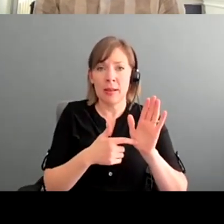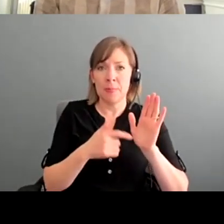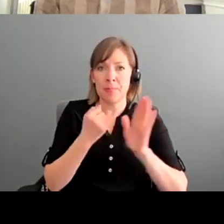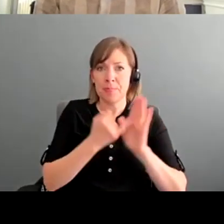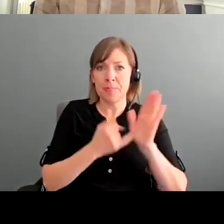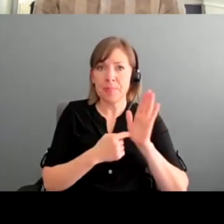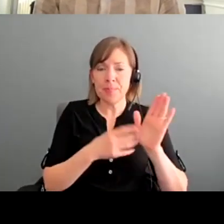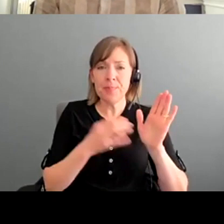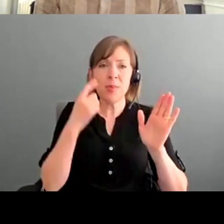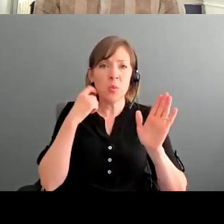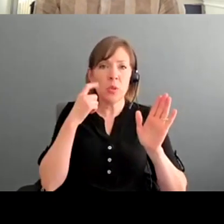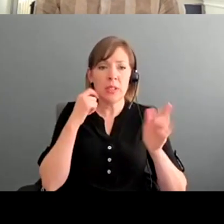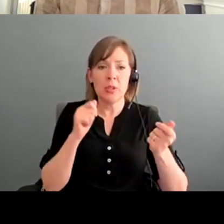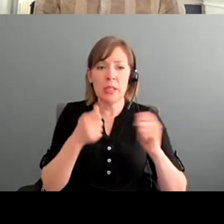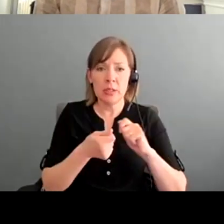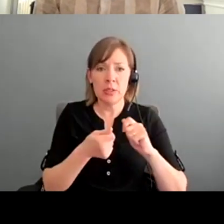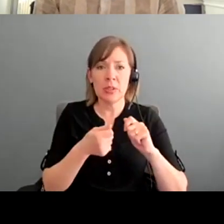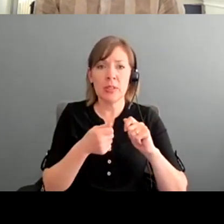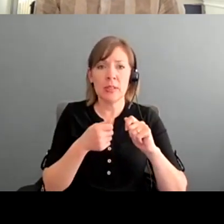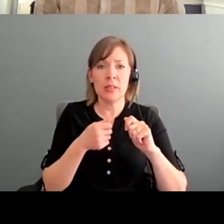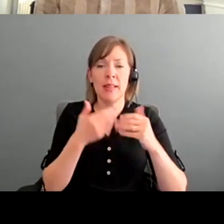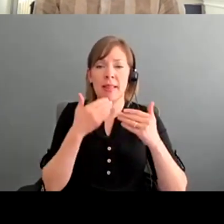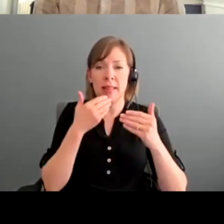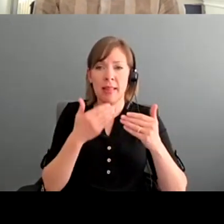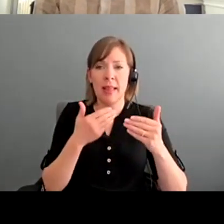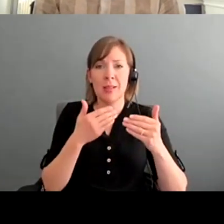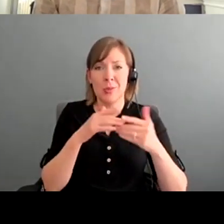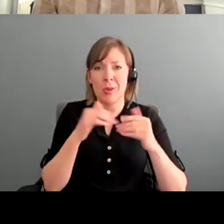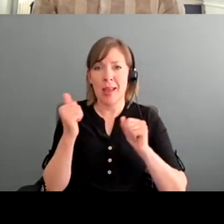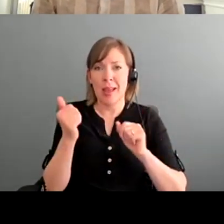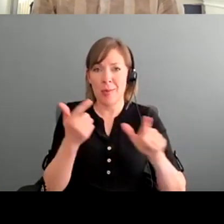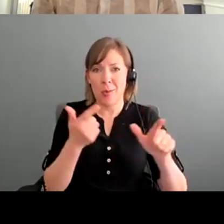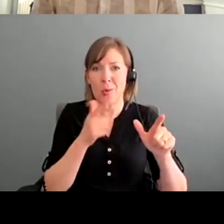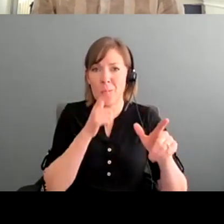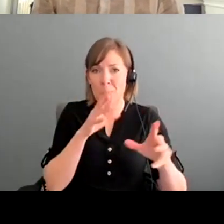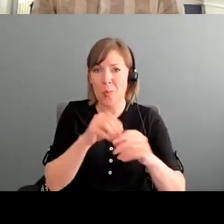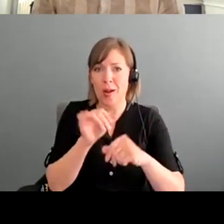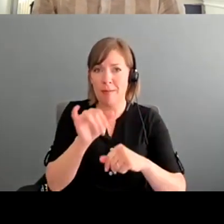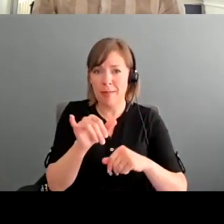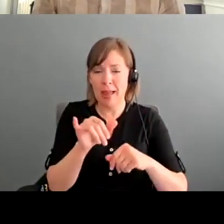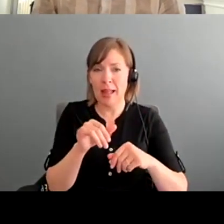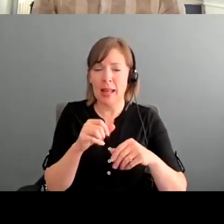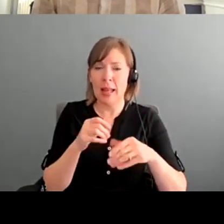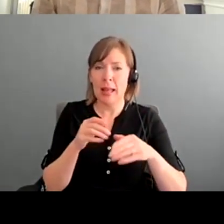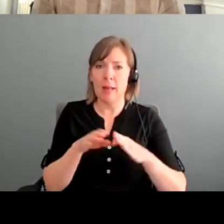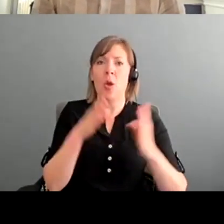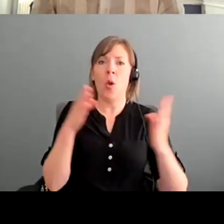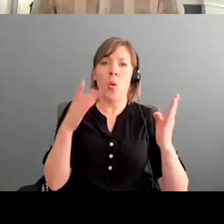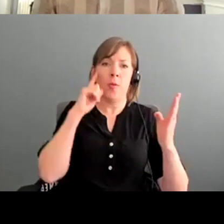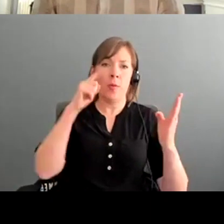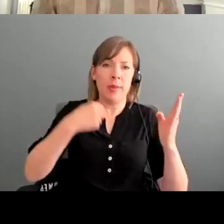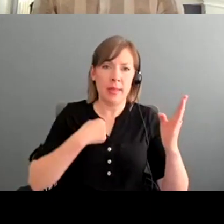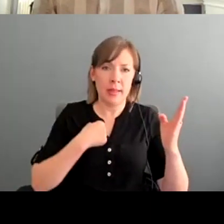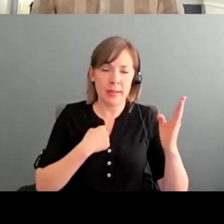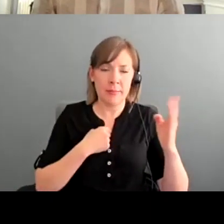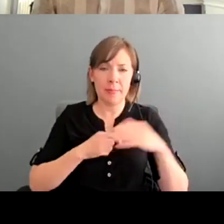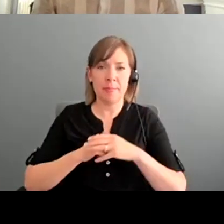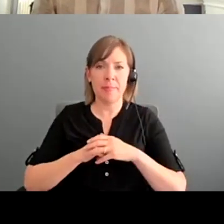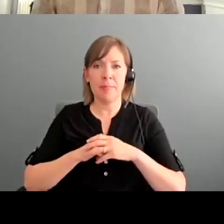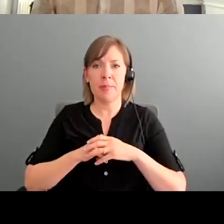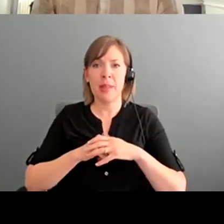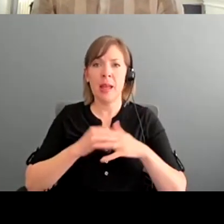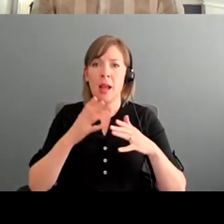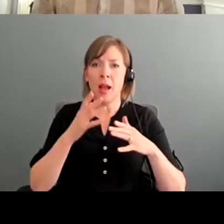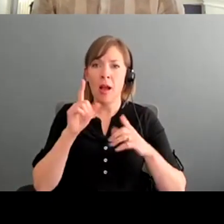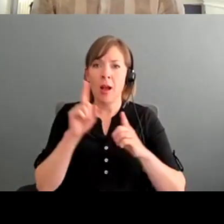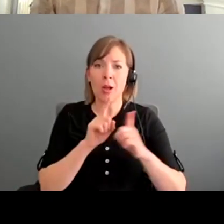recent translations, thanks to everybody that's been a part of that, kind of enabled that. And I want to shout